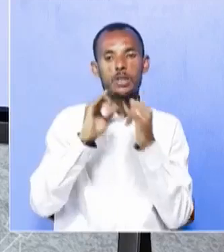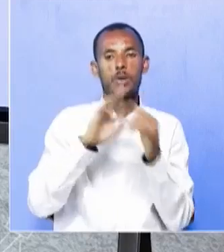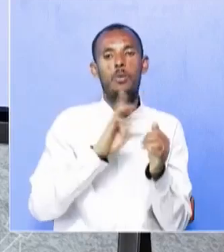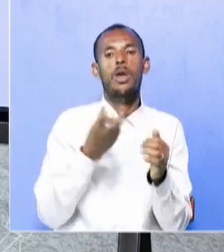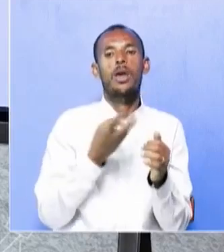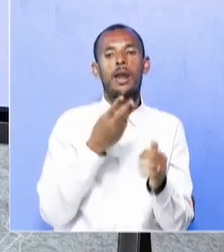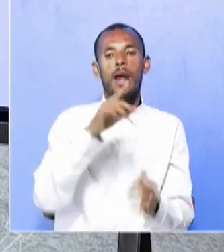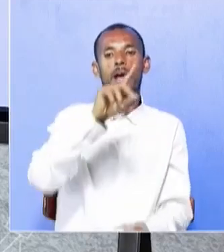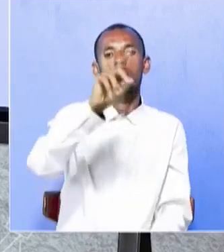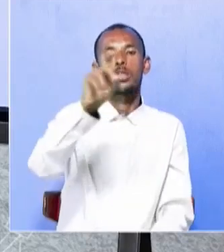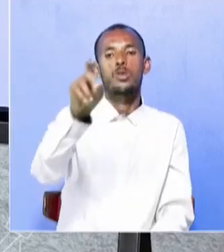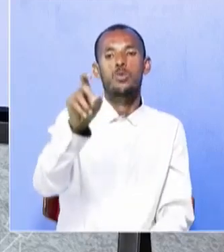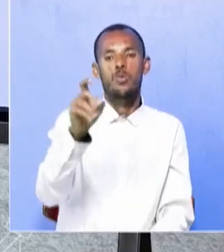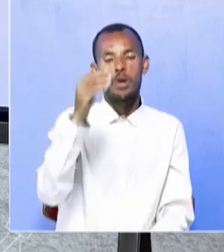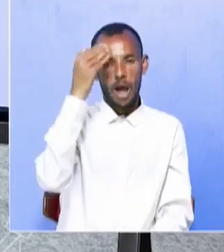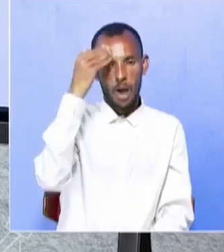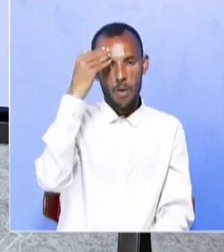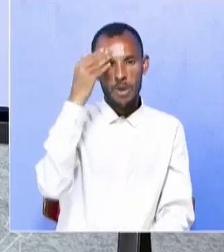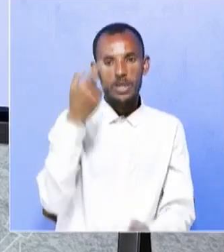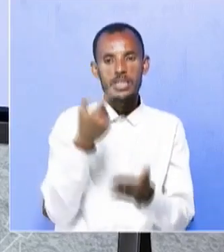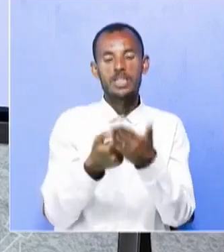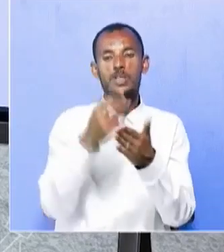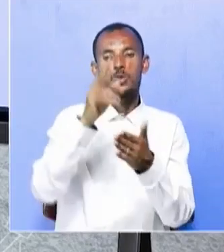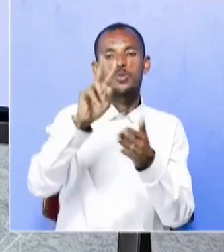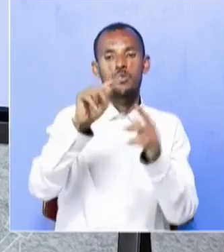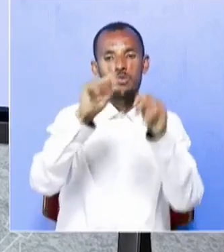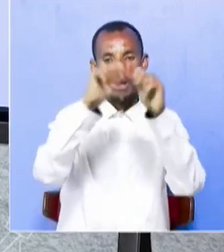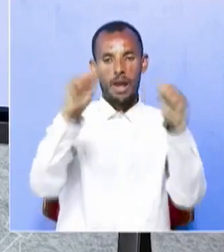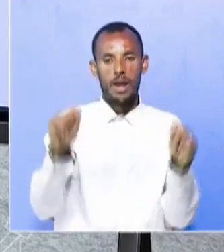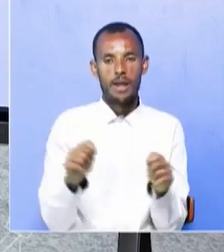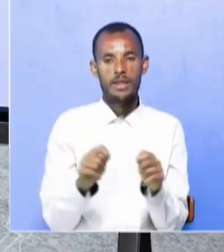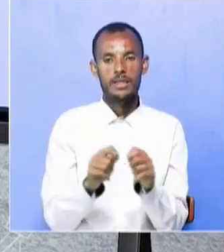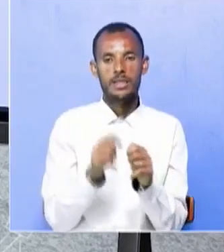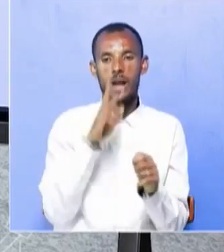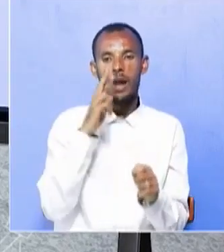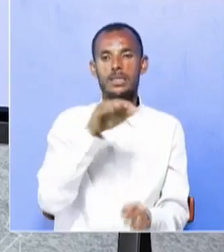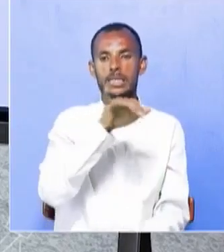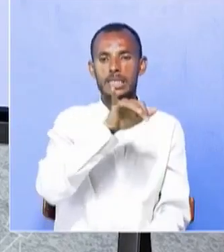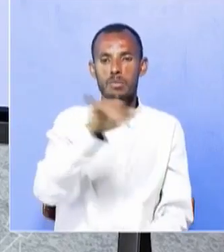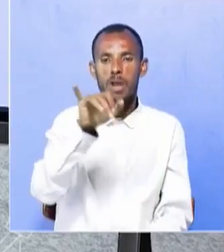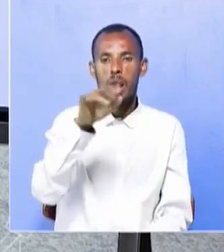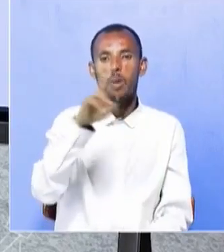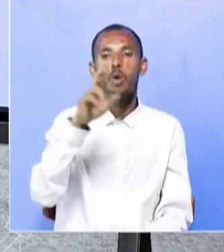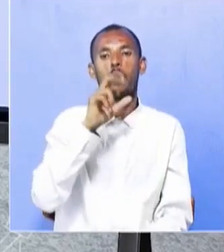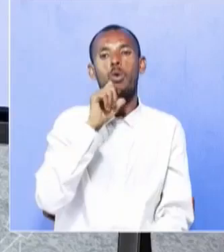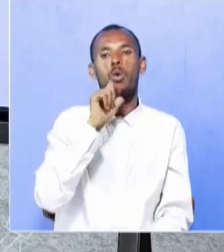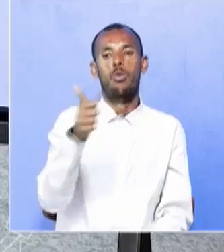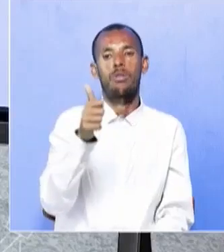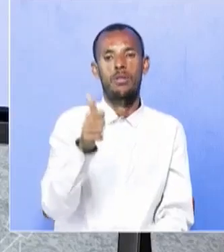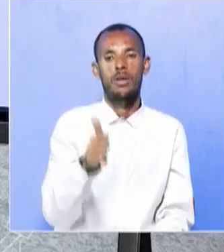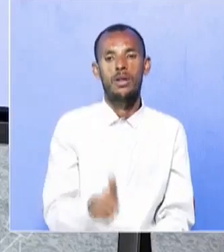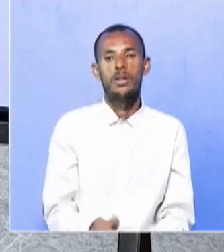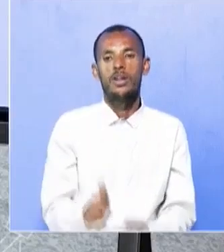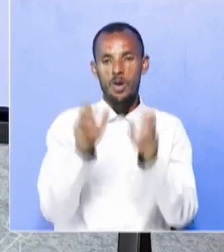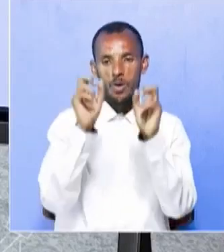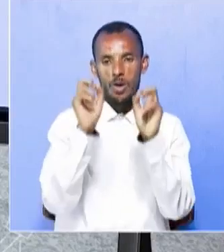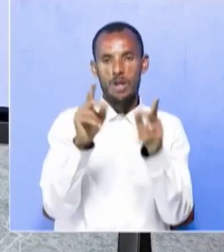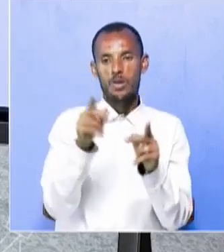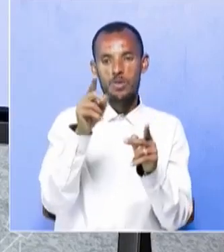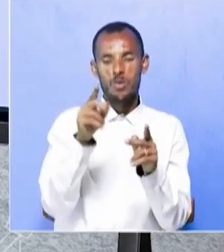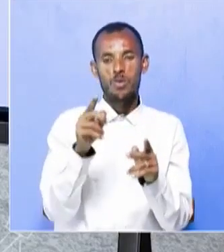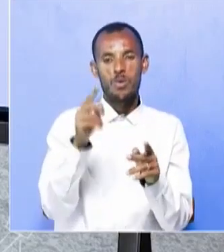are asked to determine whether these two triangles are similar or not. Okay, you need